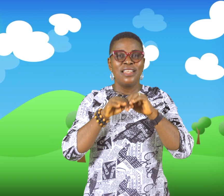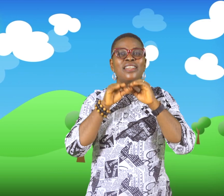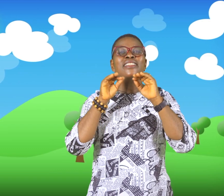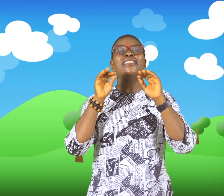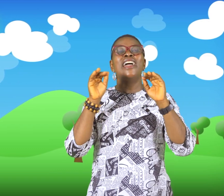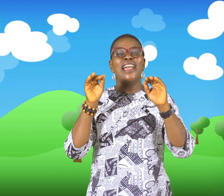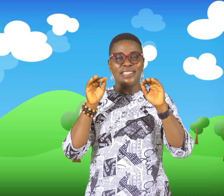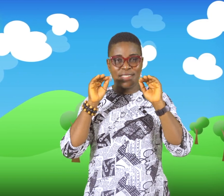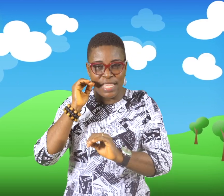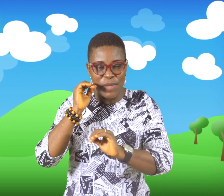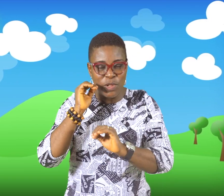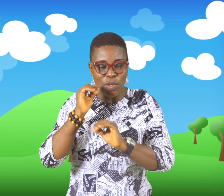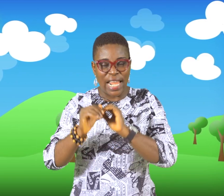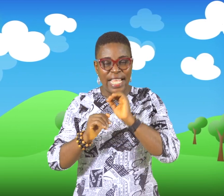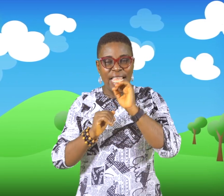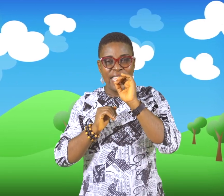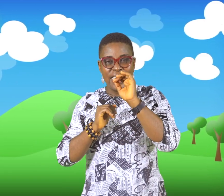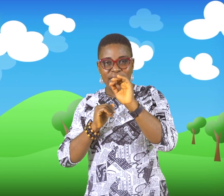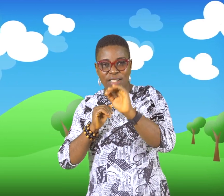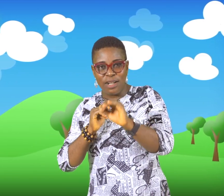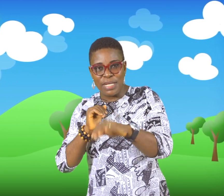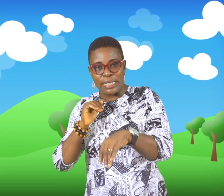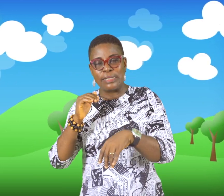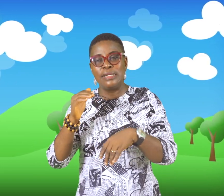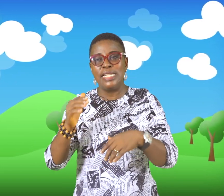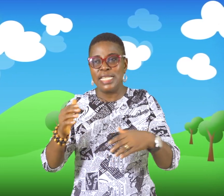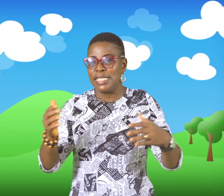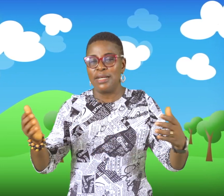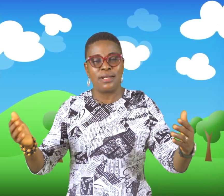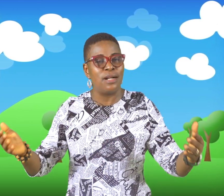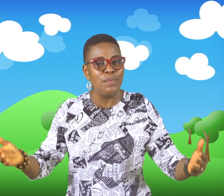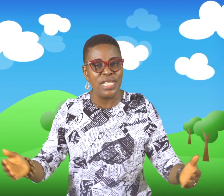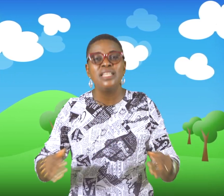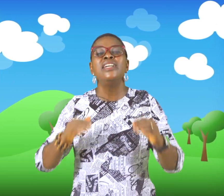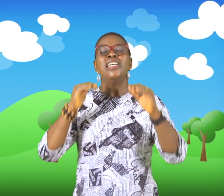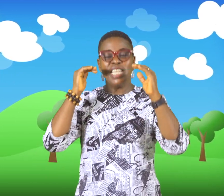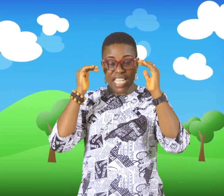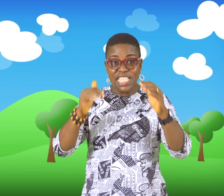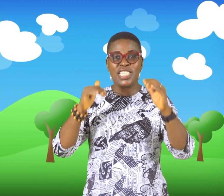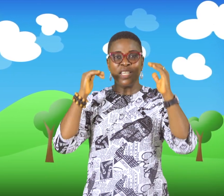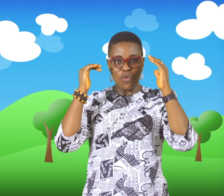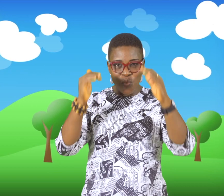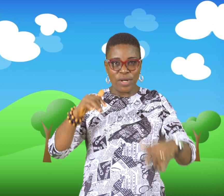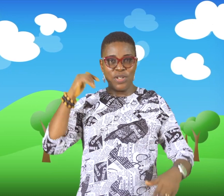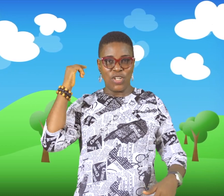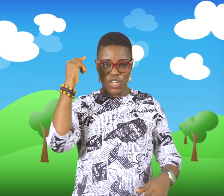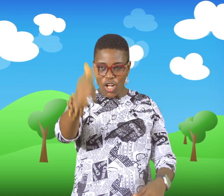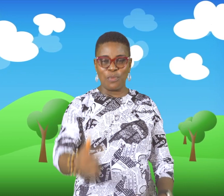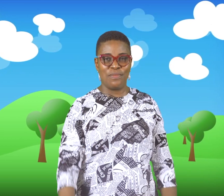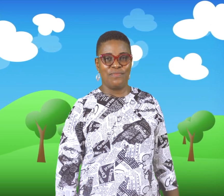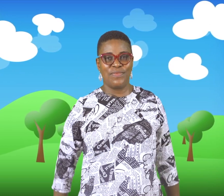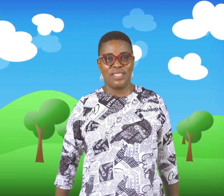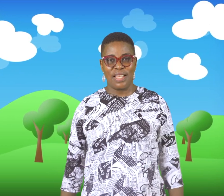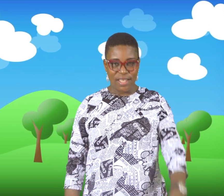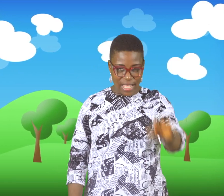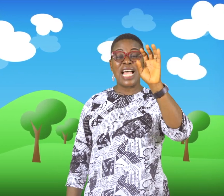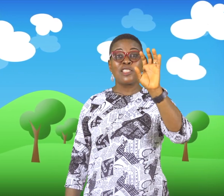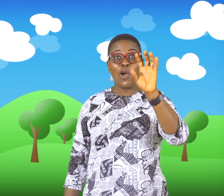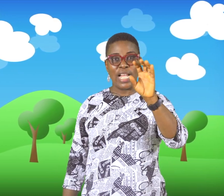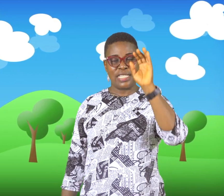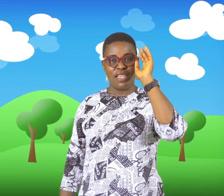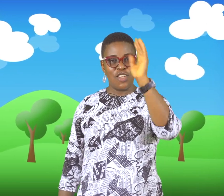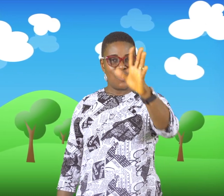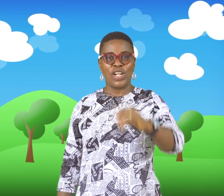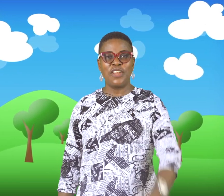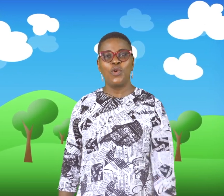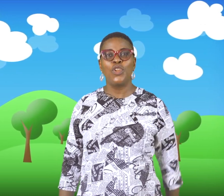it. Yes, it may look like it's coming slowly. It's not coming. It will come. As